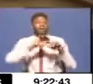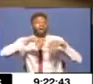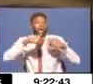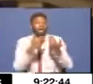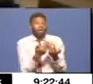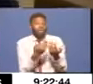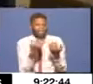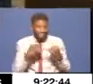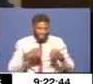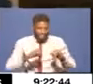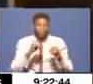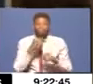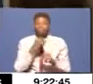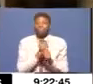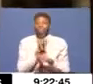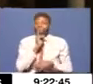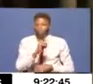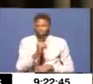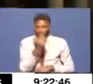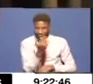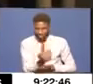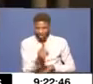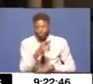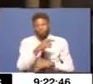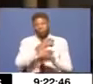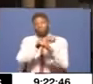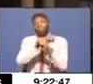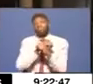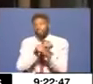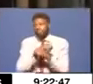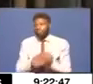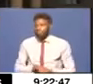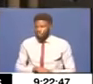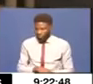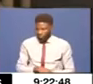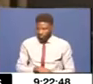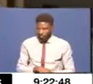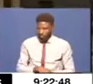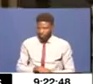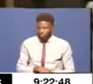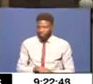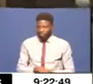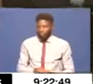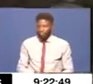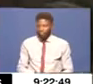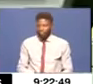to ensure a safety net for the child or children of incarcerated parents.